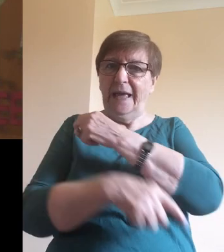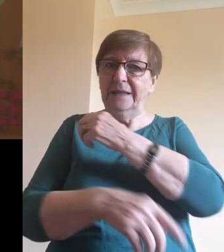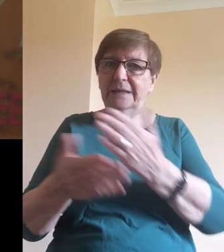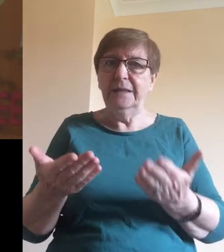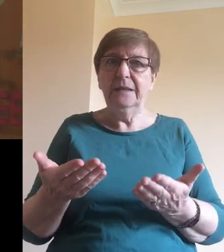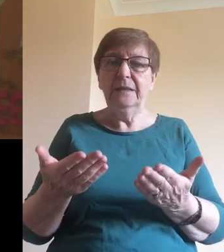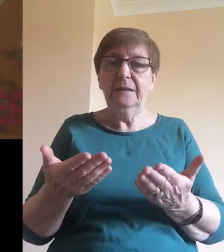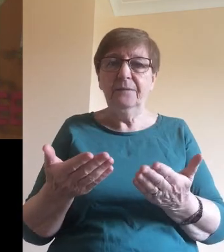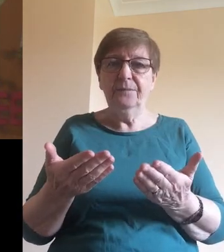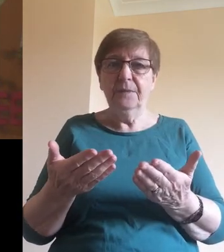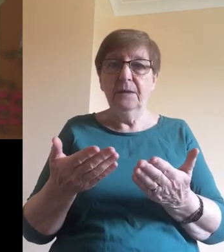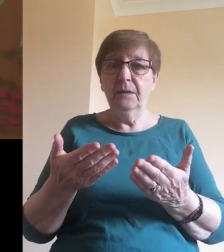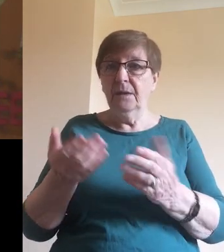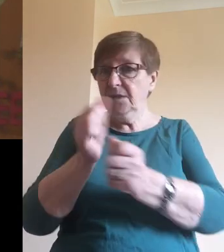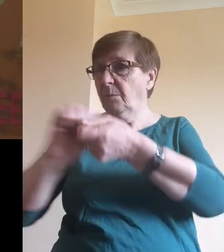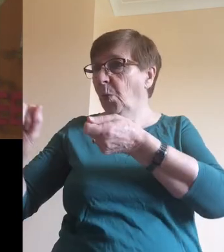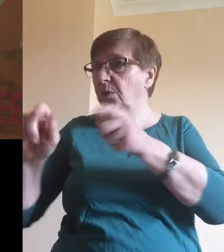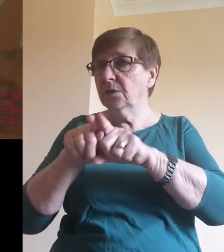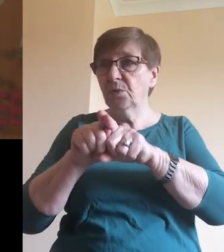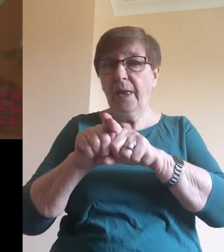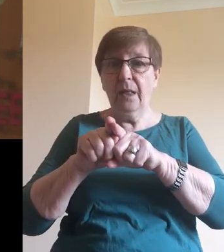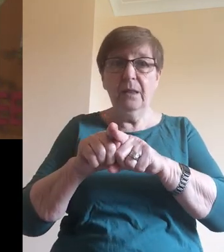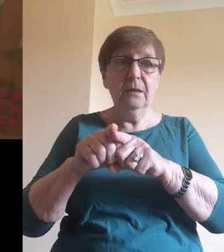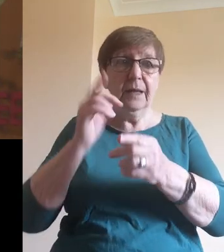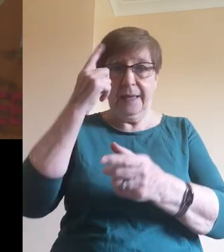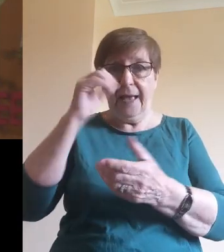Leisure pursuits damage as well as provide enjoyment.